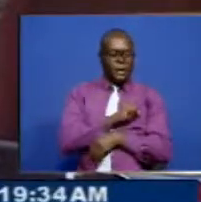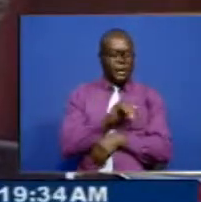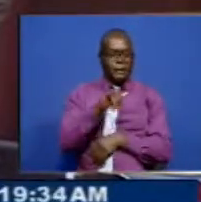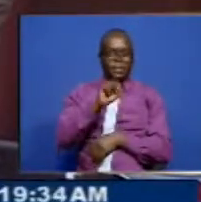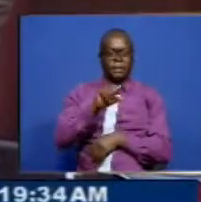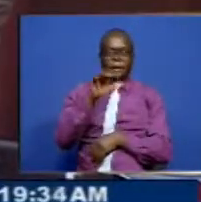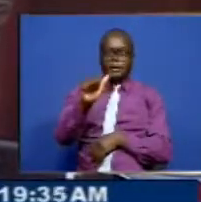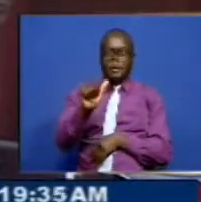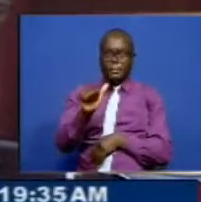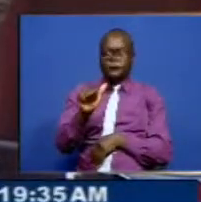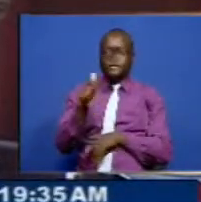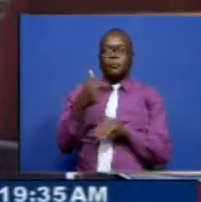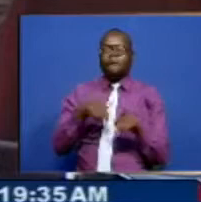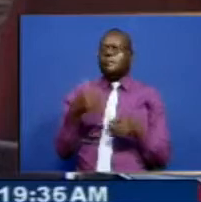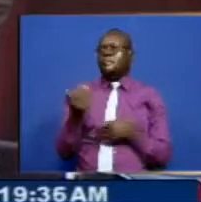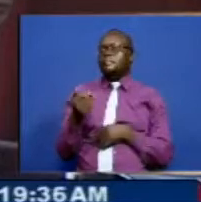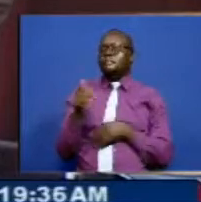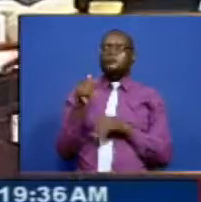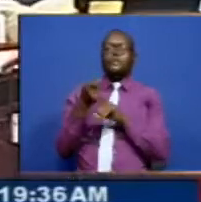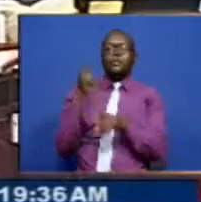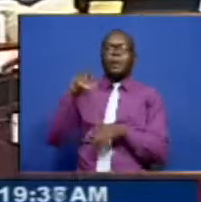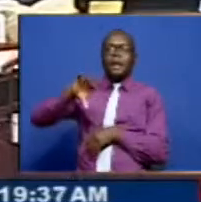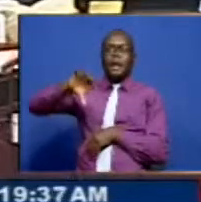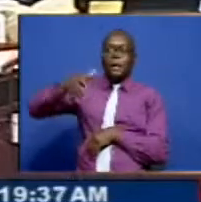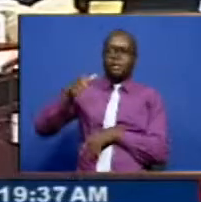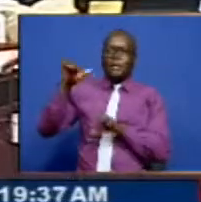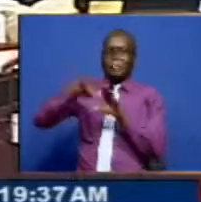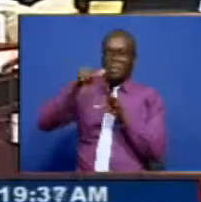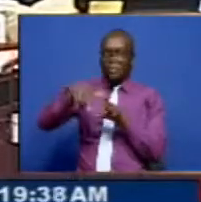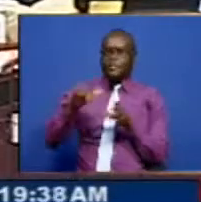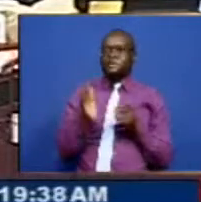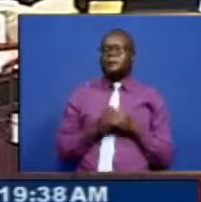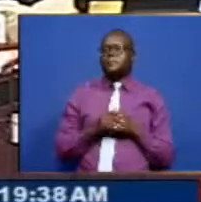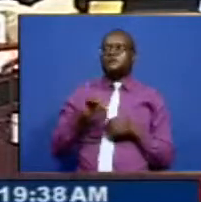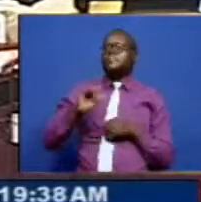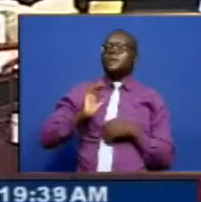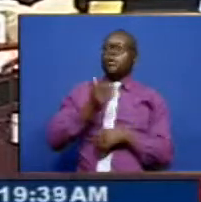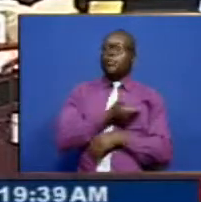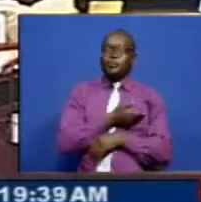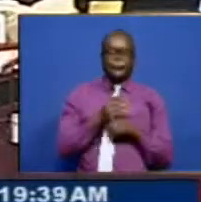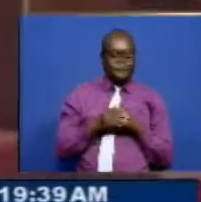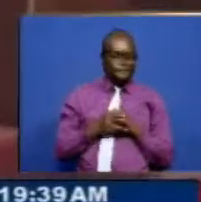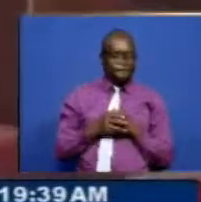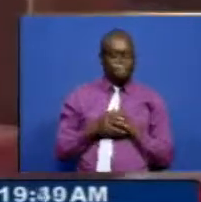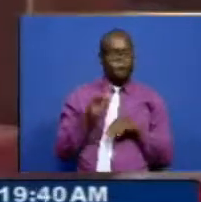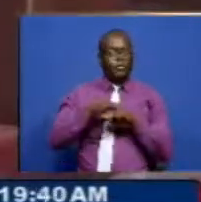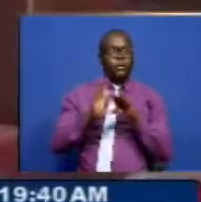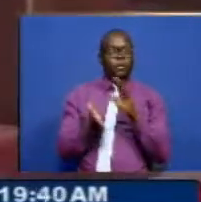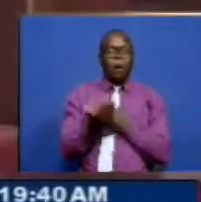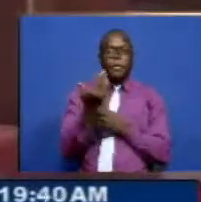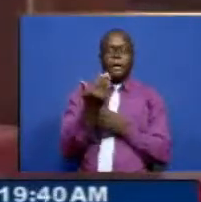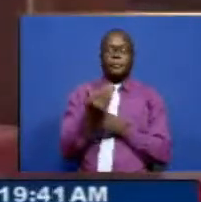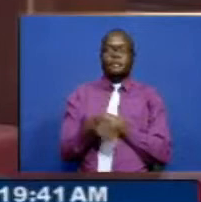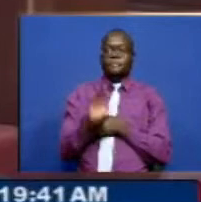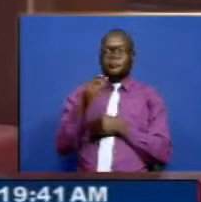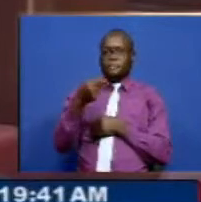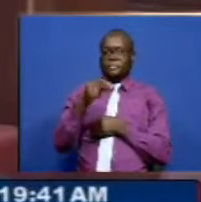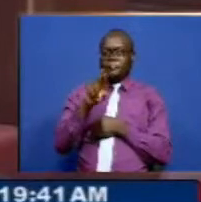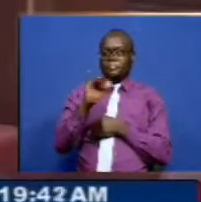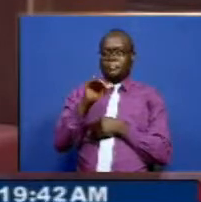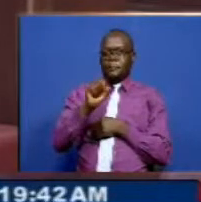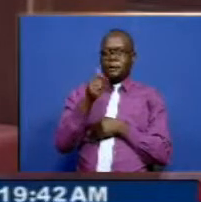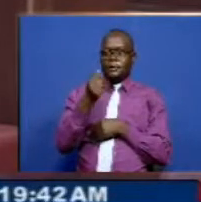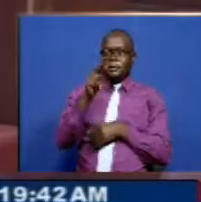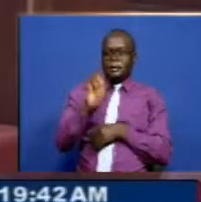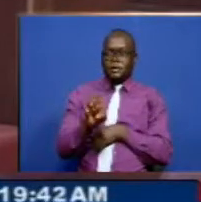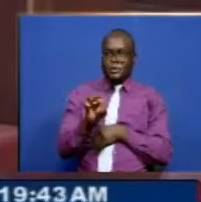Senator for Kwale County and a member of this committee. Senator Zawadi? Good morning. I'm Christine Zawadi,